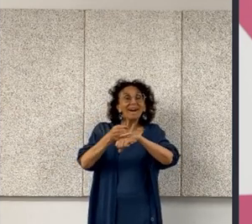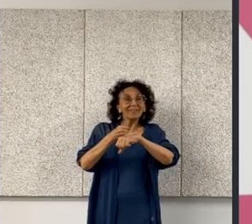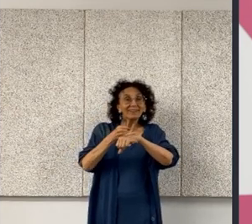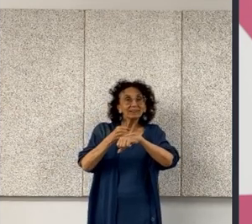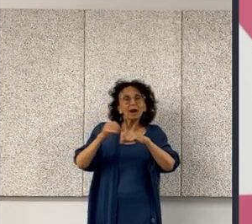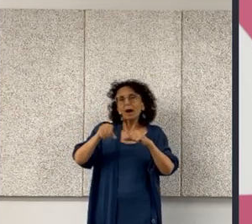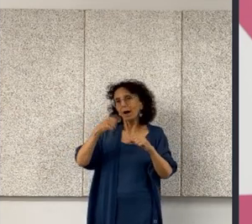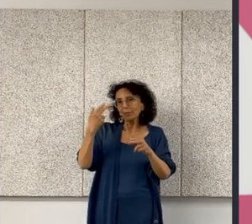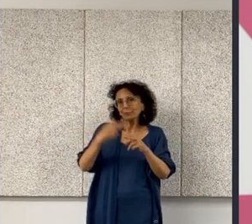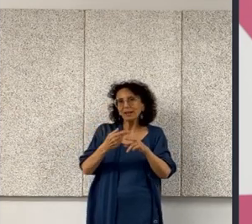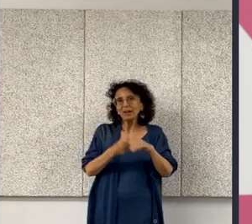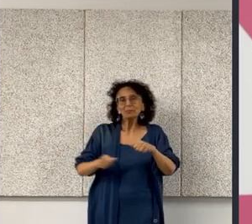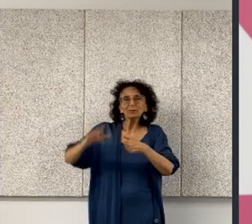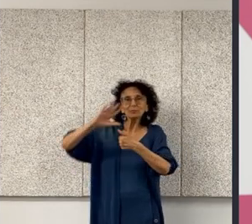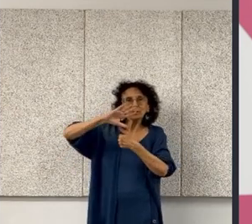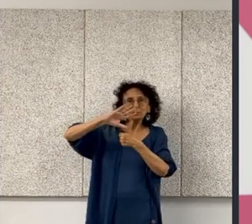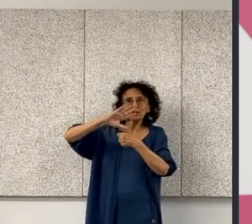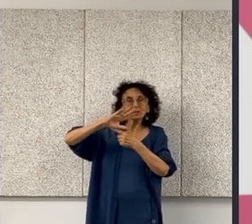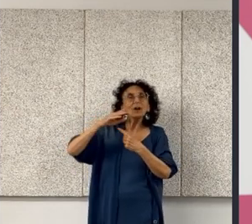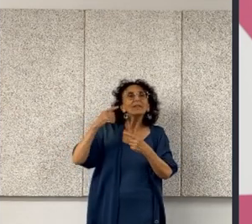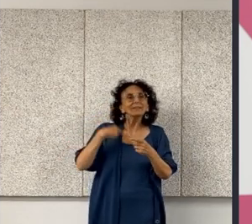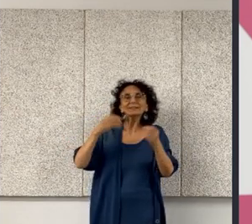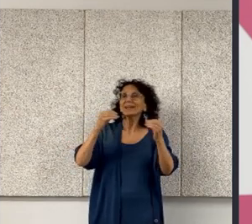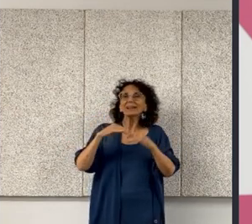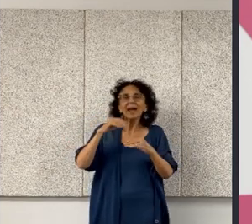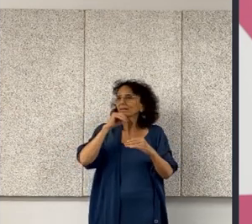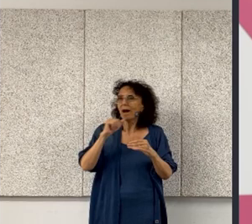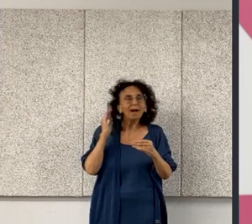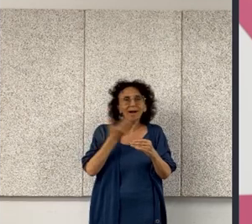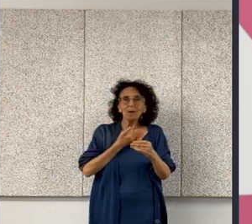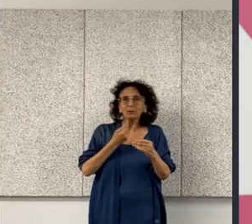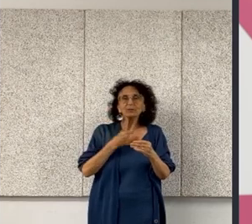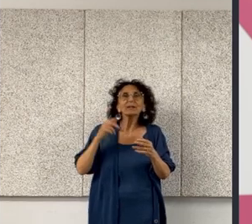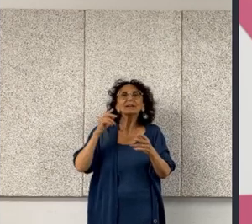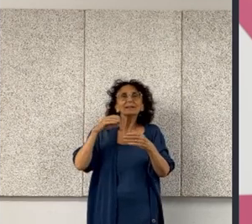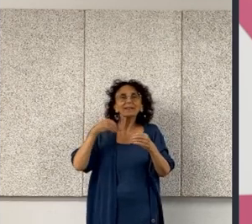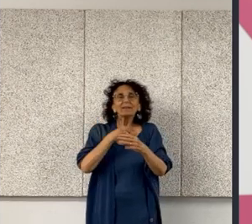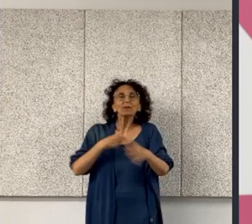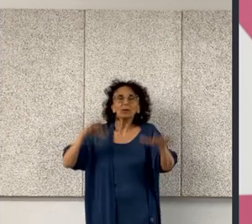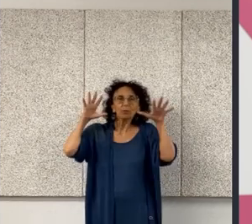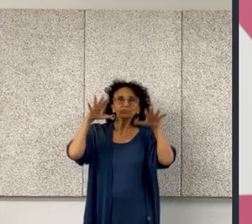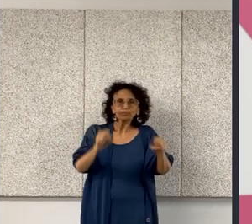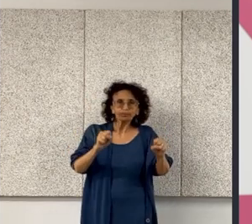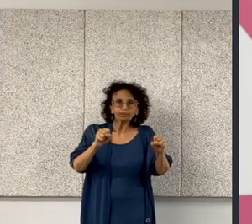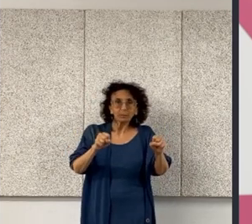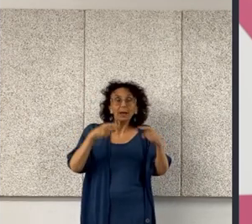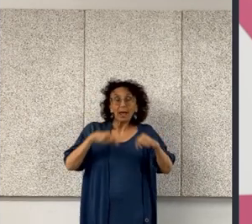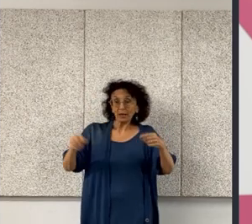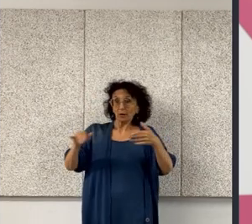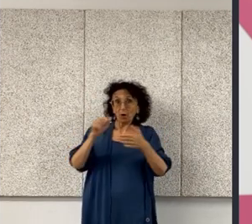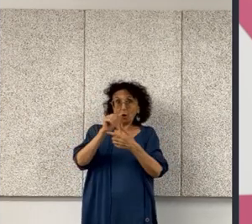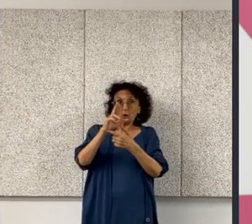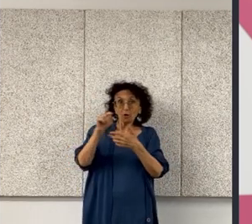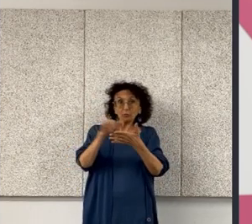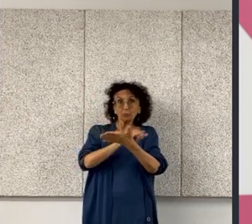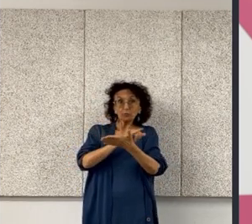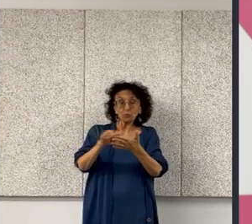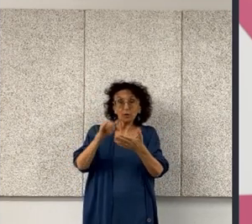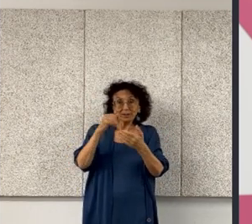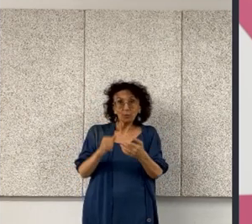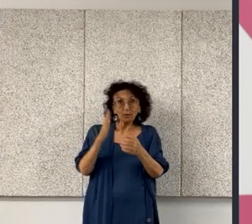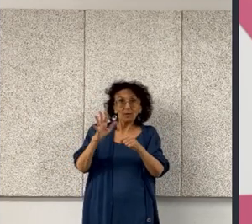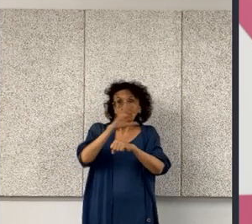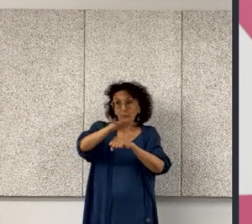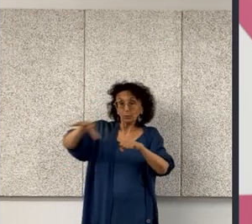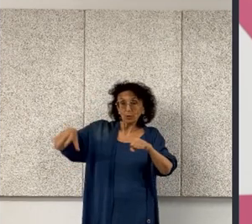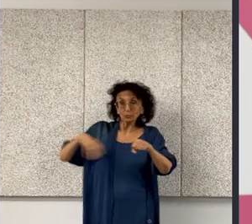on occupied territory. ART New York's membership in the five boroughs of New York City operates on the